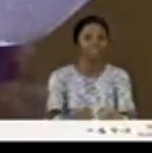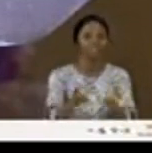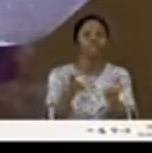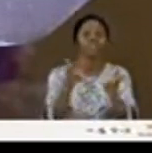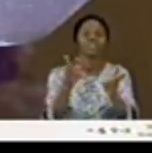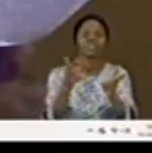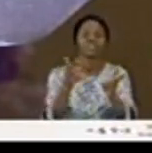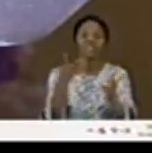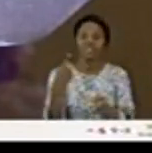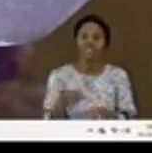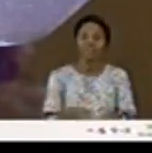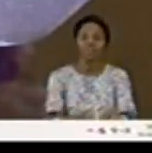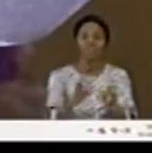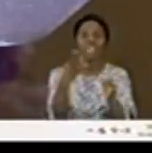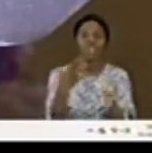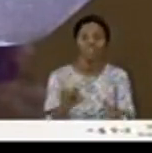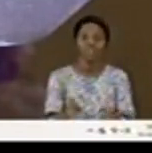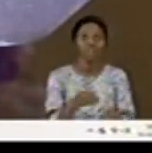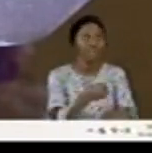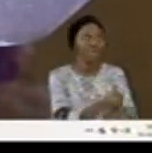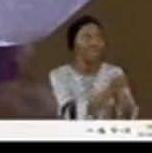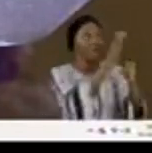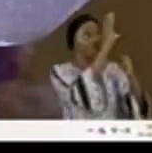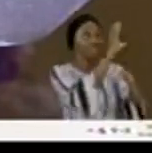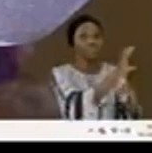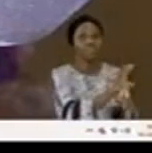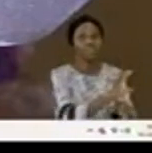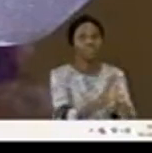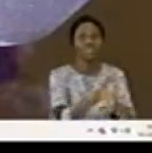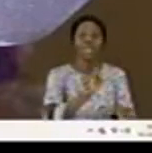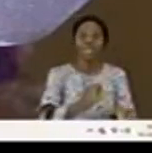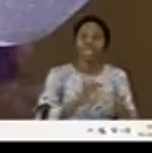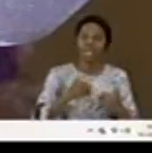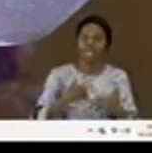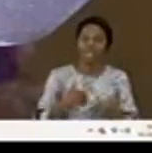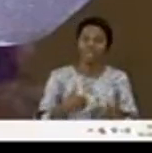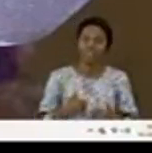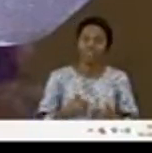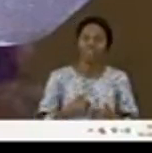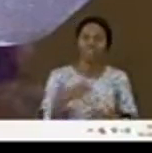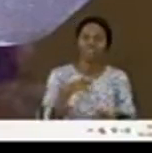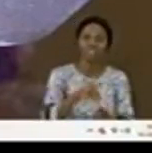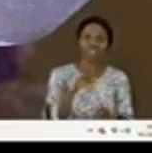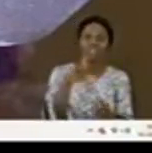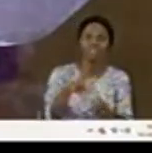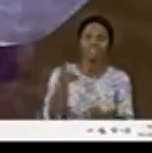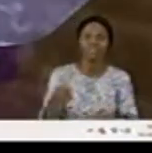chosen the way of Calvary?